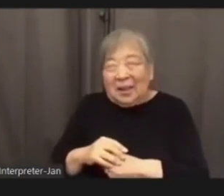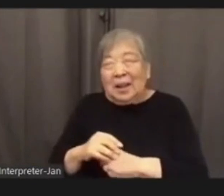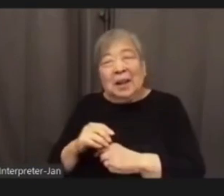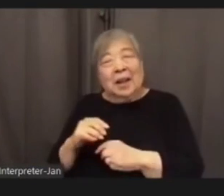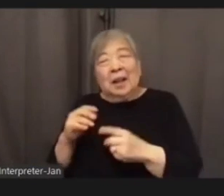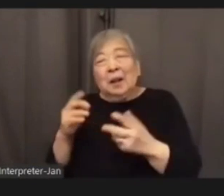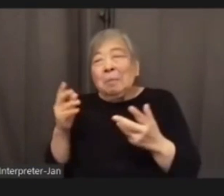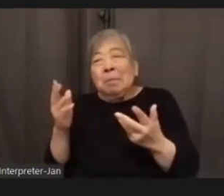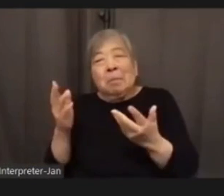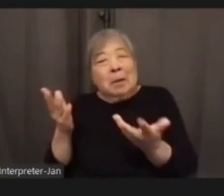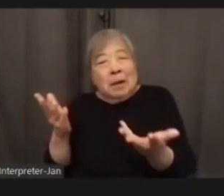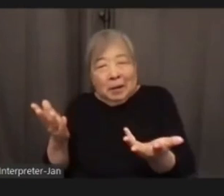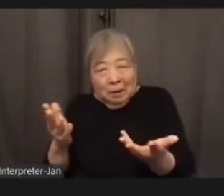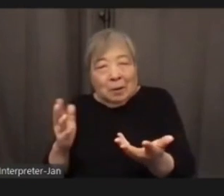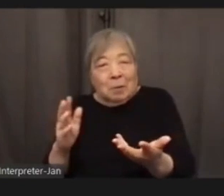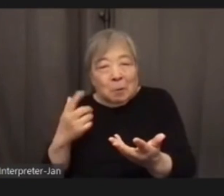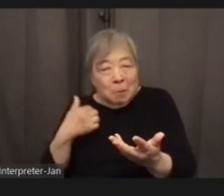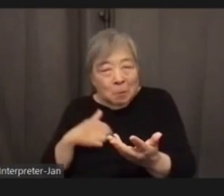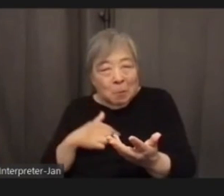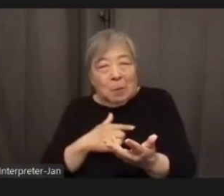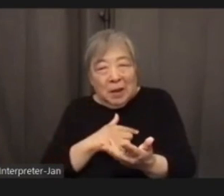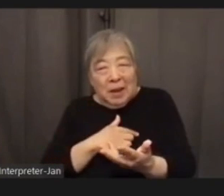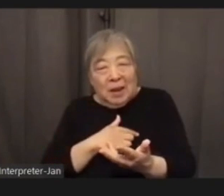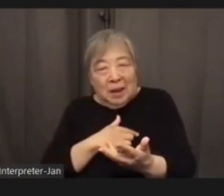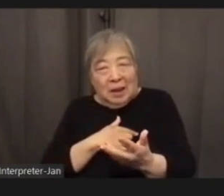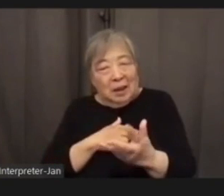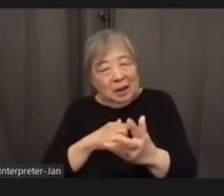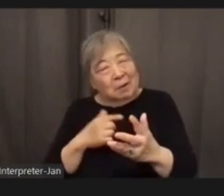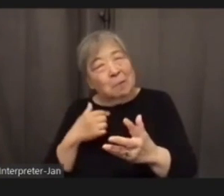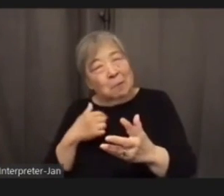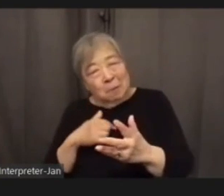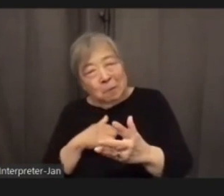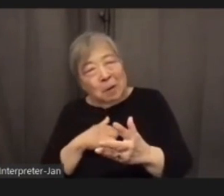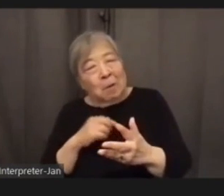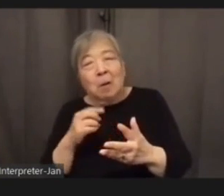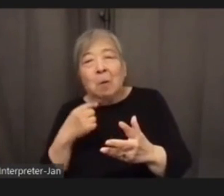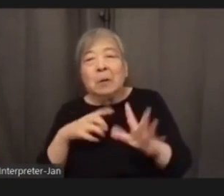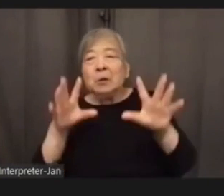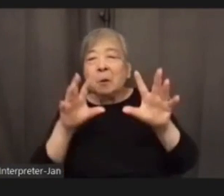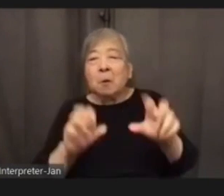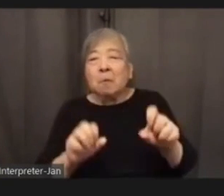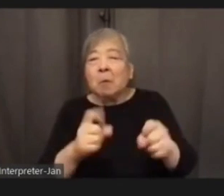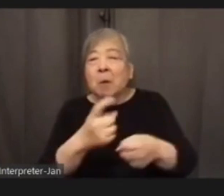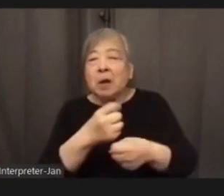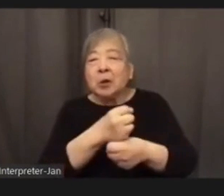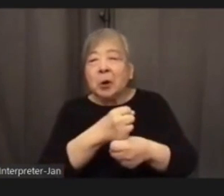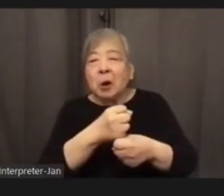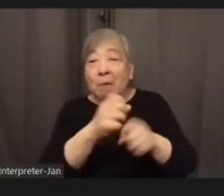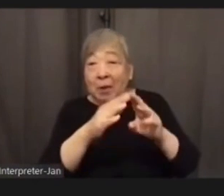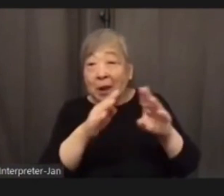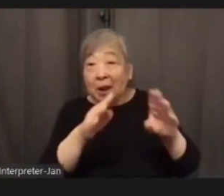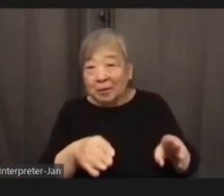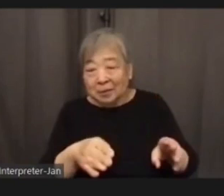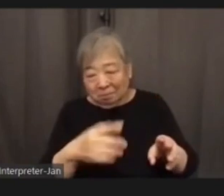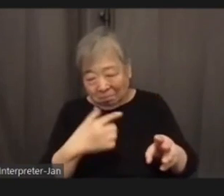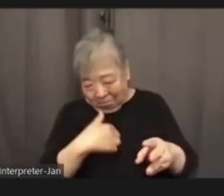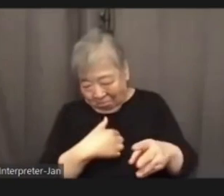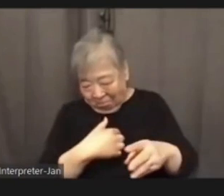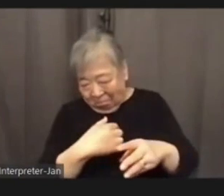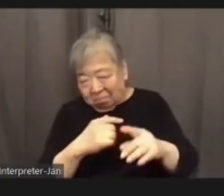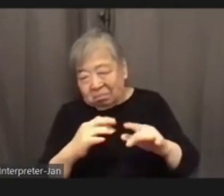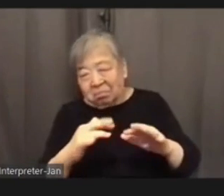But we did. We also took over a coffee house. We made a coffee house,